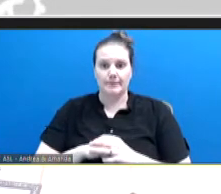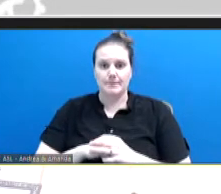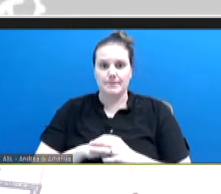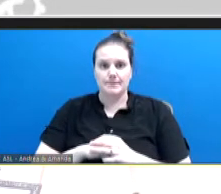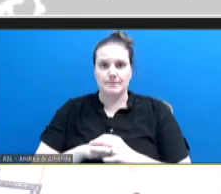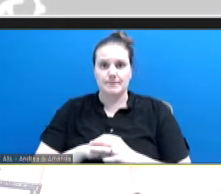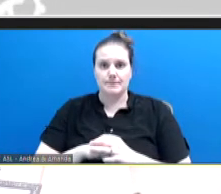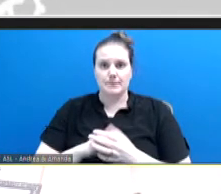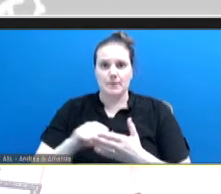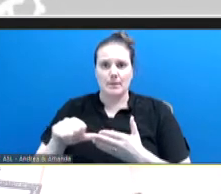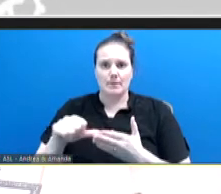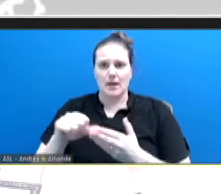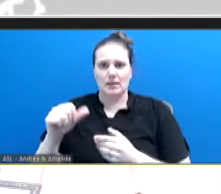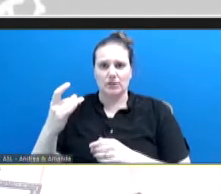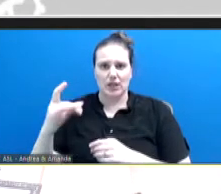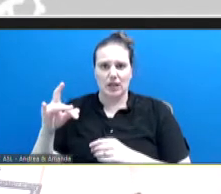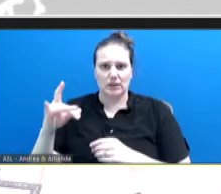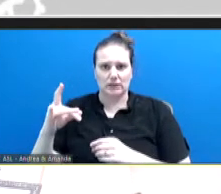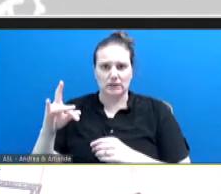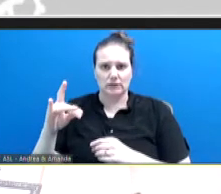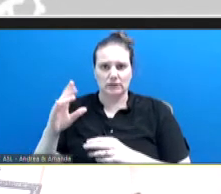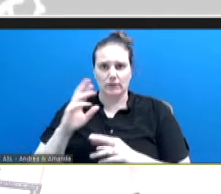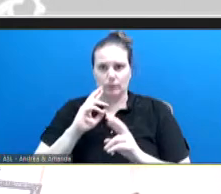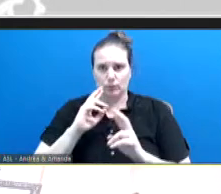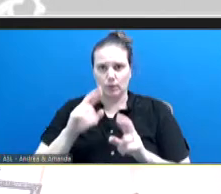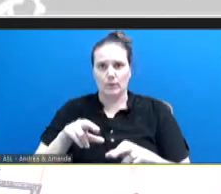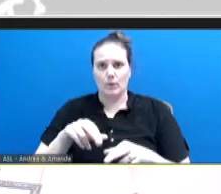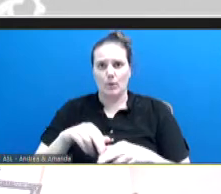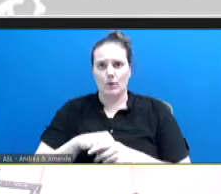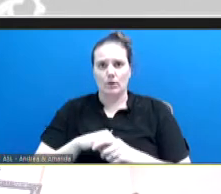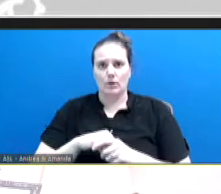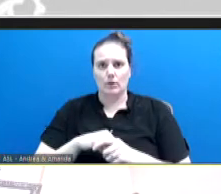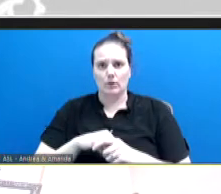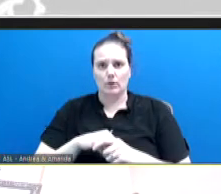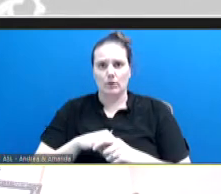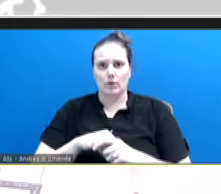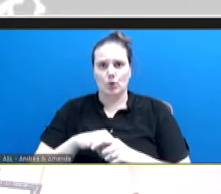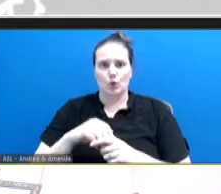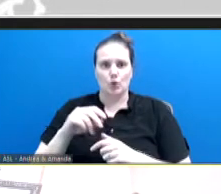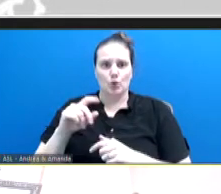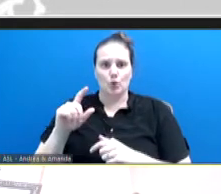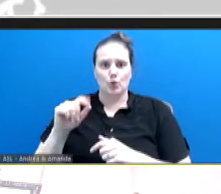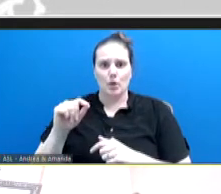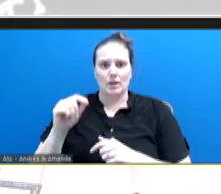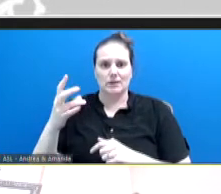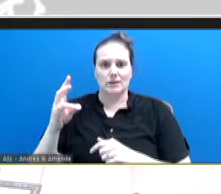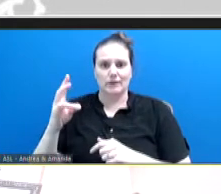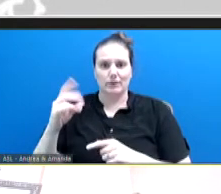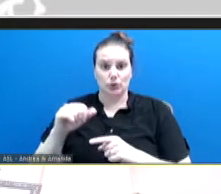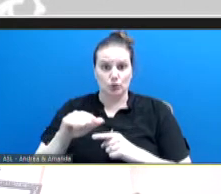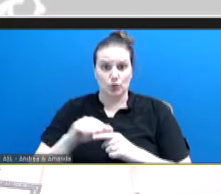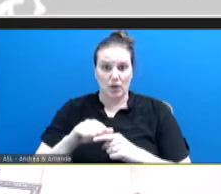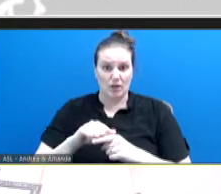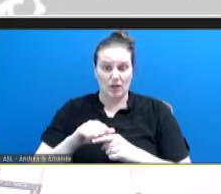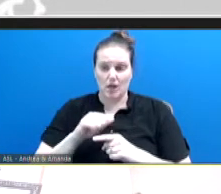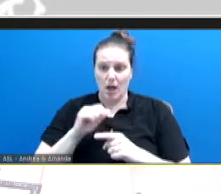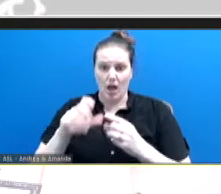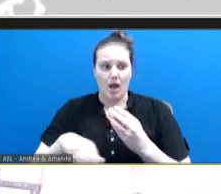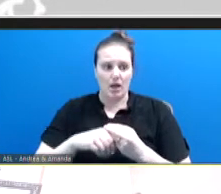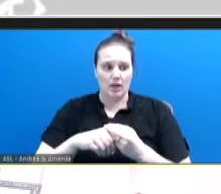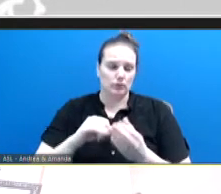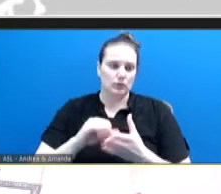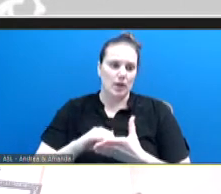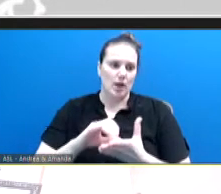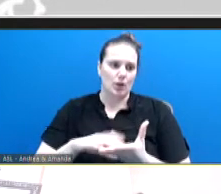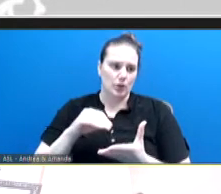There's on page 18 of this report that in 2017, training was not added to the learning